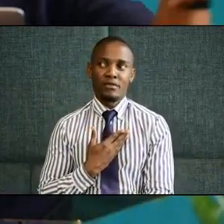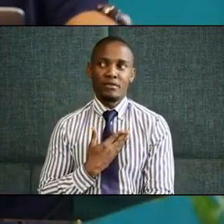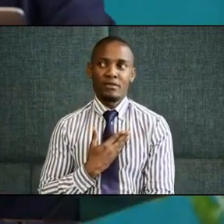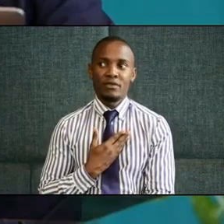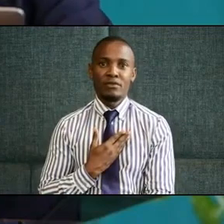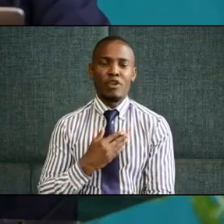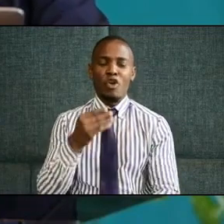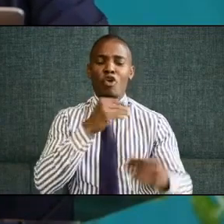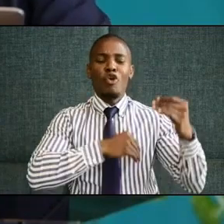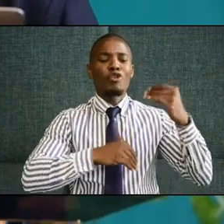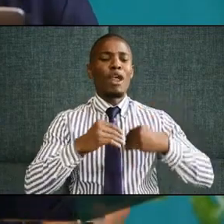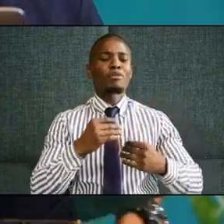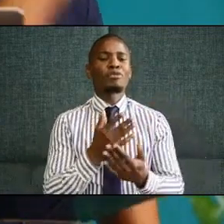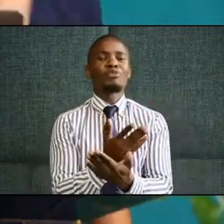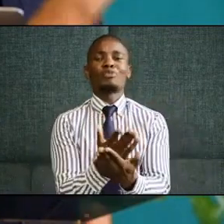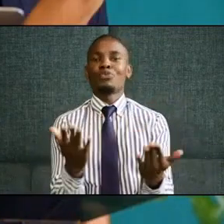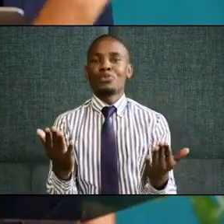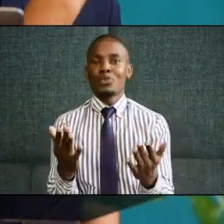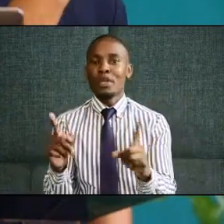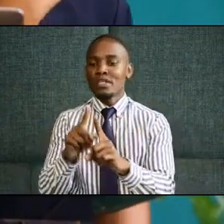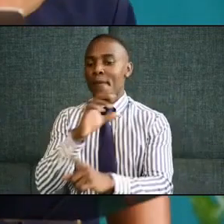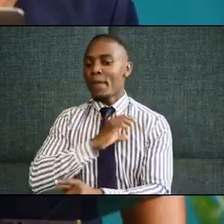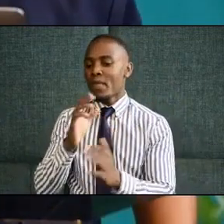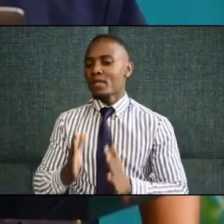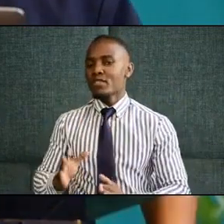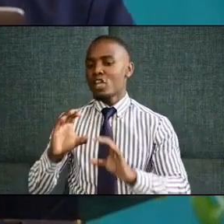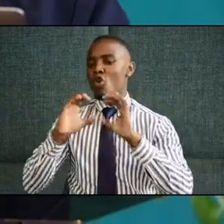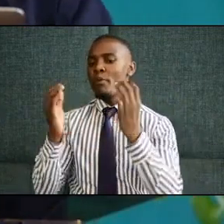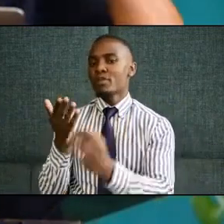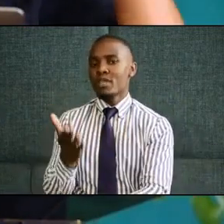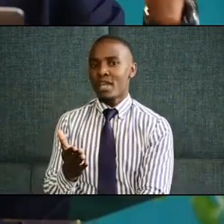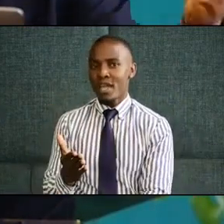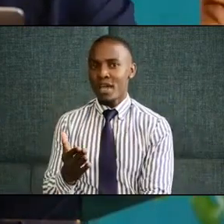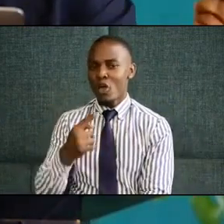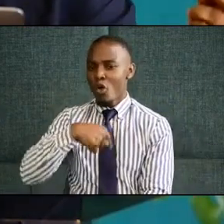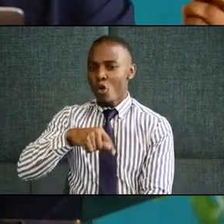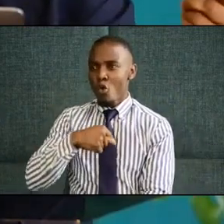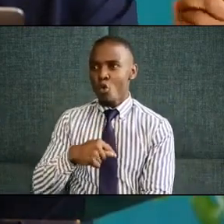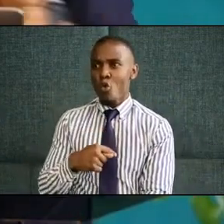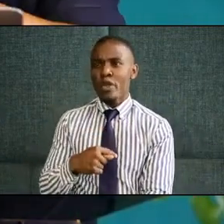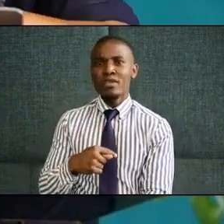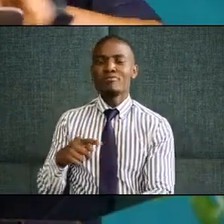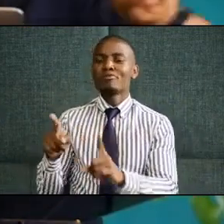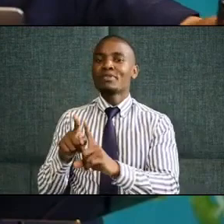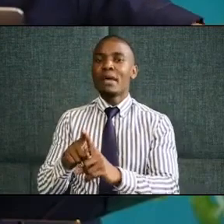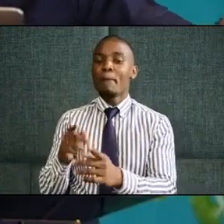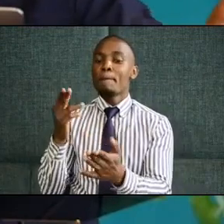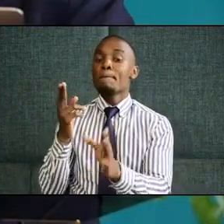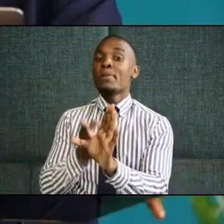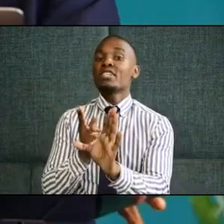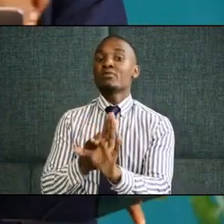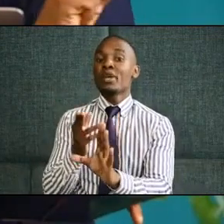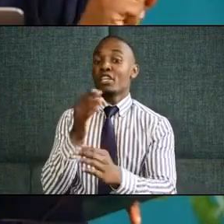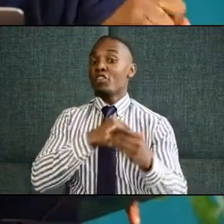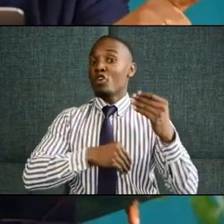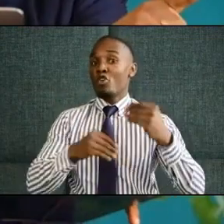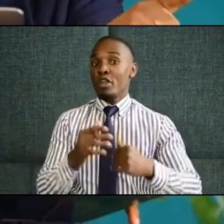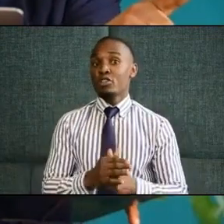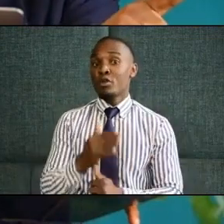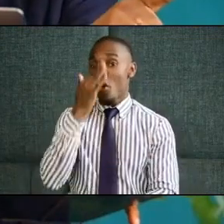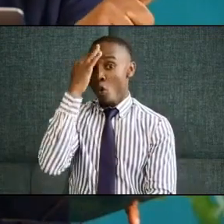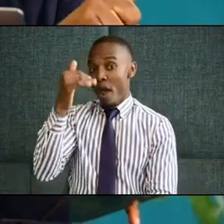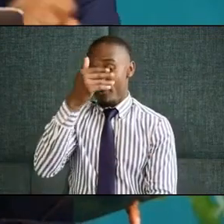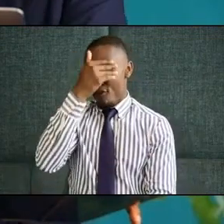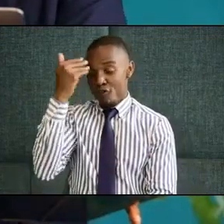Corruption everywhere. In the Christian community, we are key actors. And the simple reason, we have